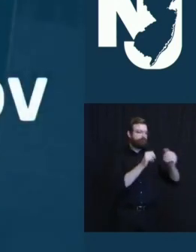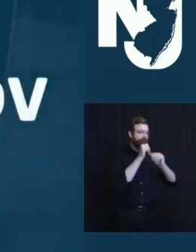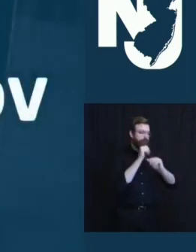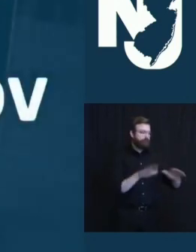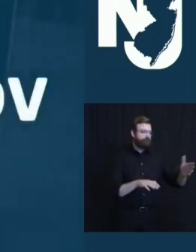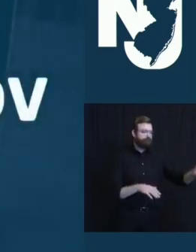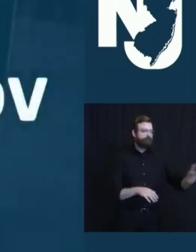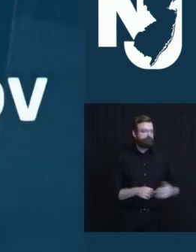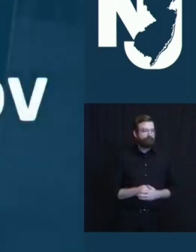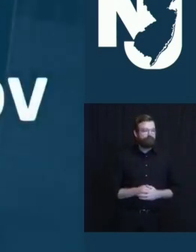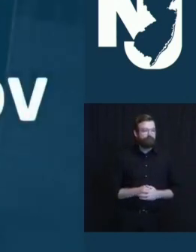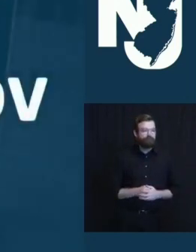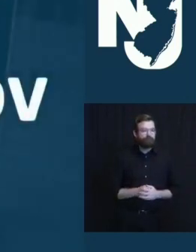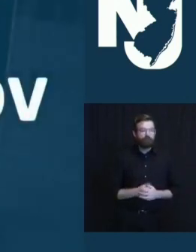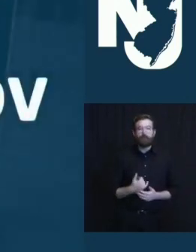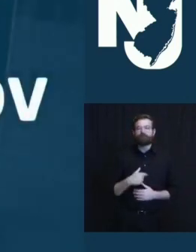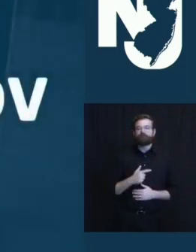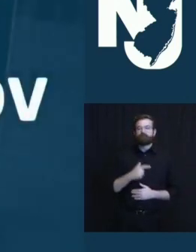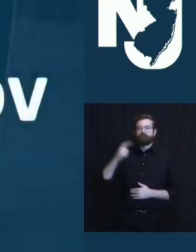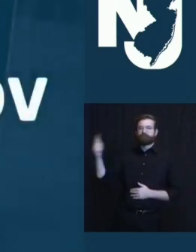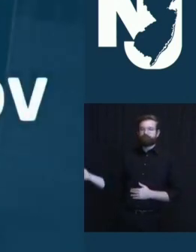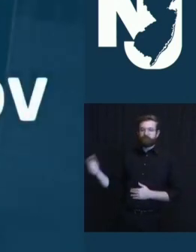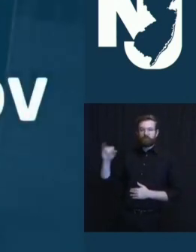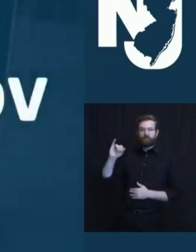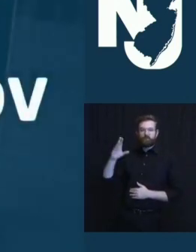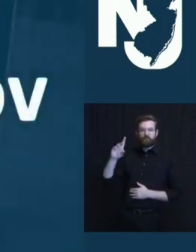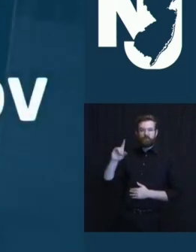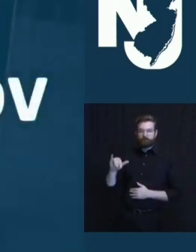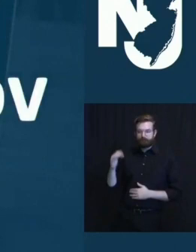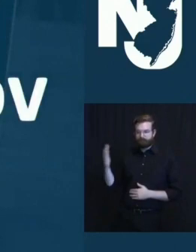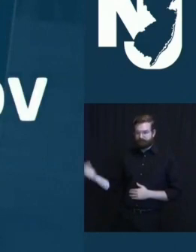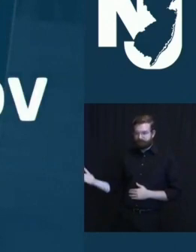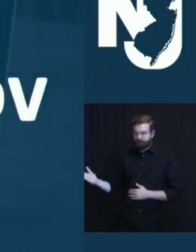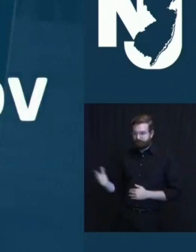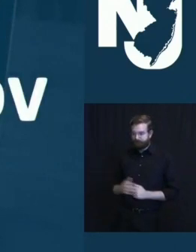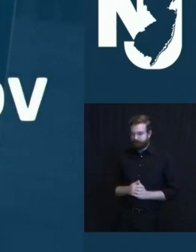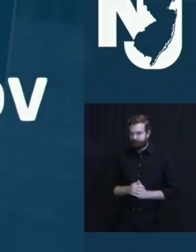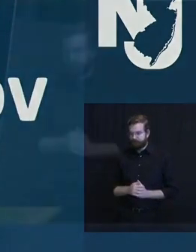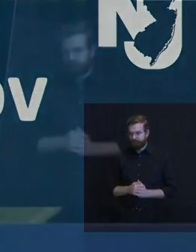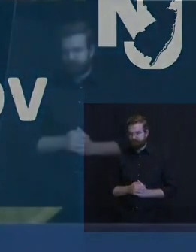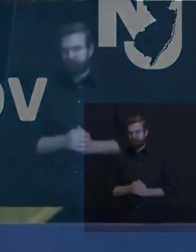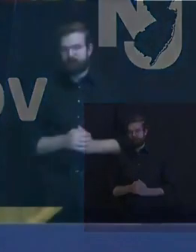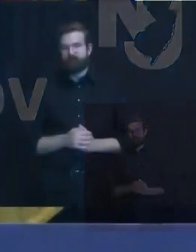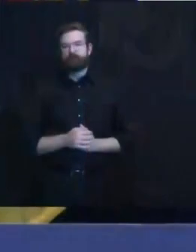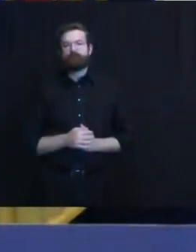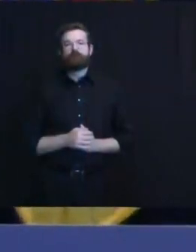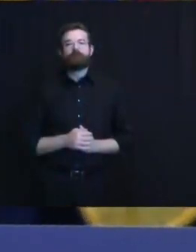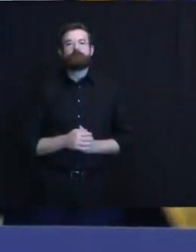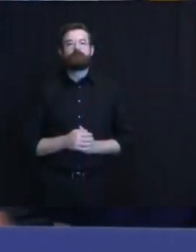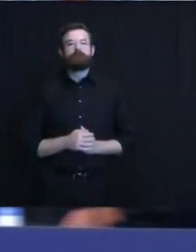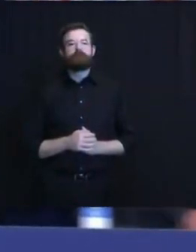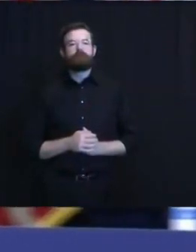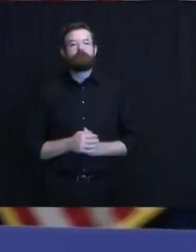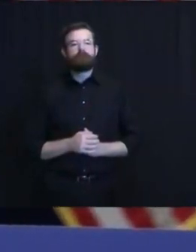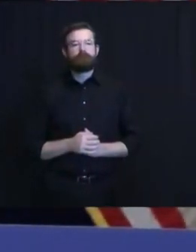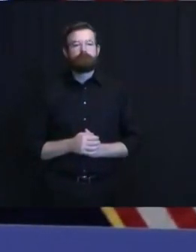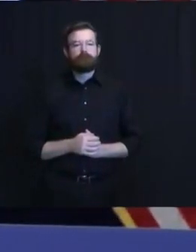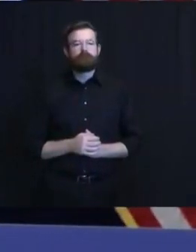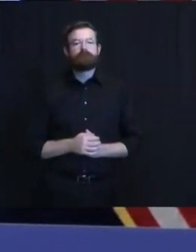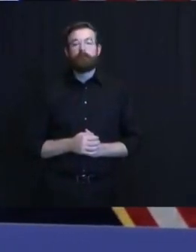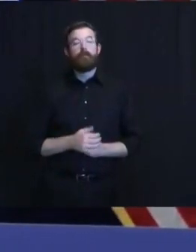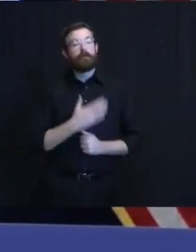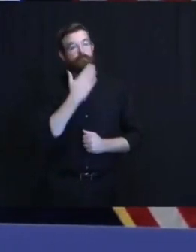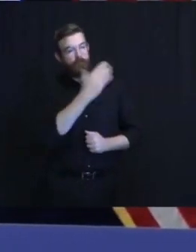Health, Judy Persichilli. Thank you, Governor, and good afternoon. Well, as we remain vigilant about protecting ourselves